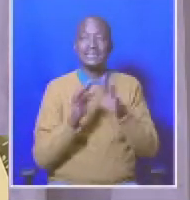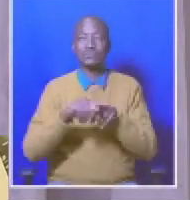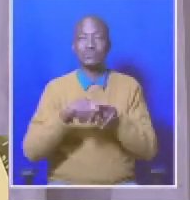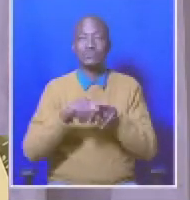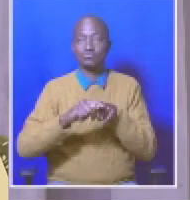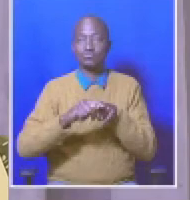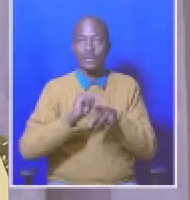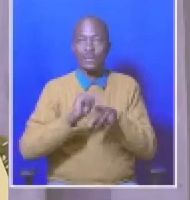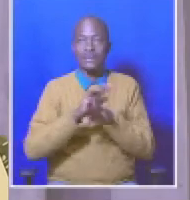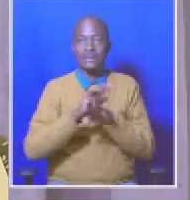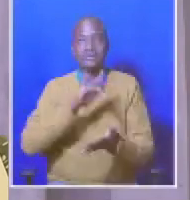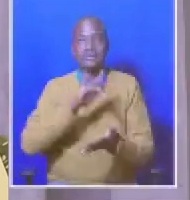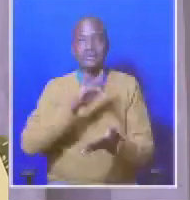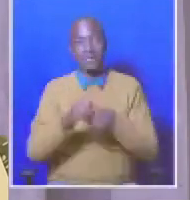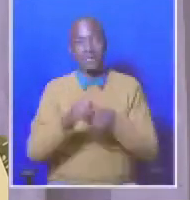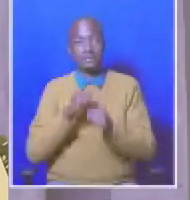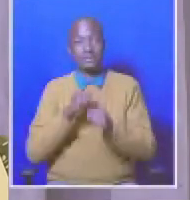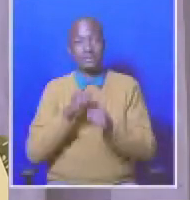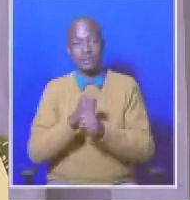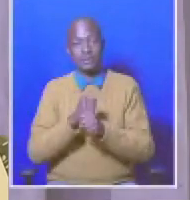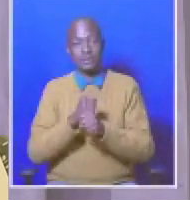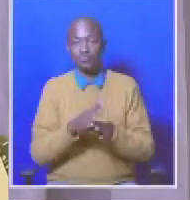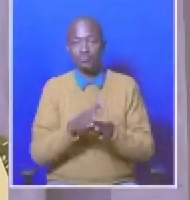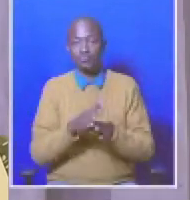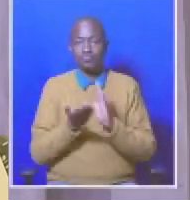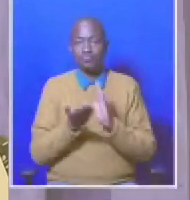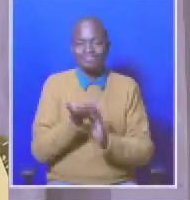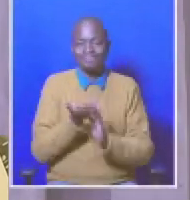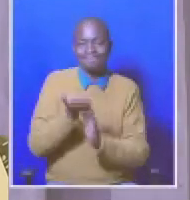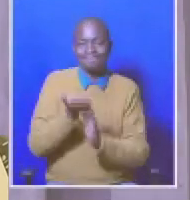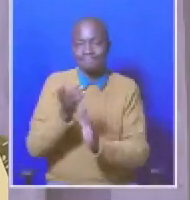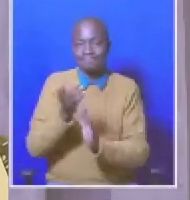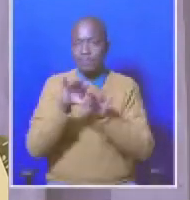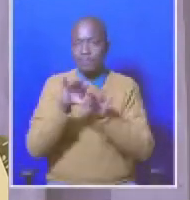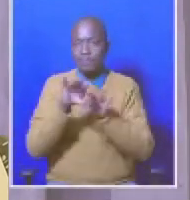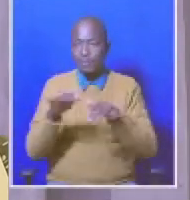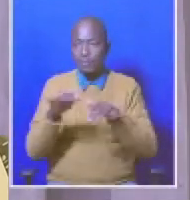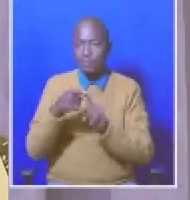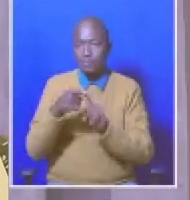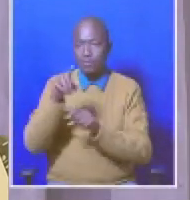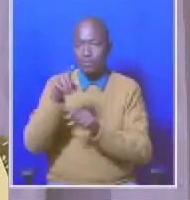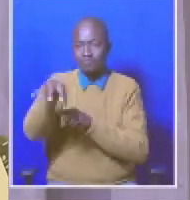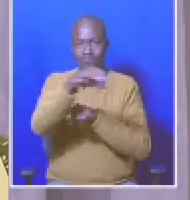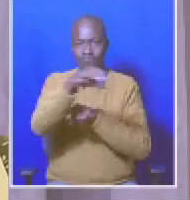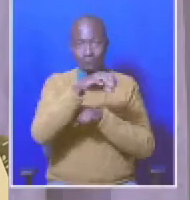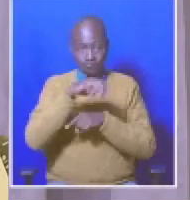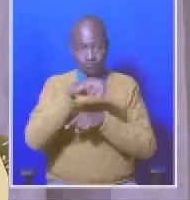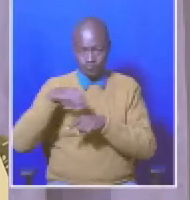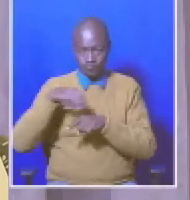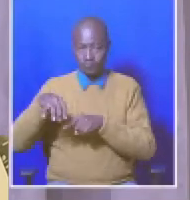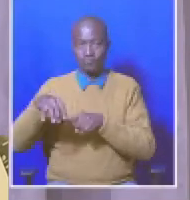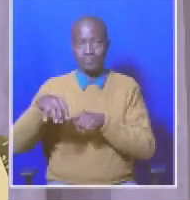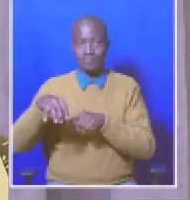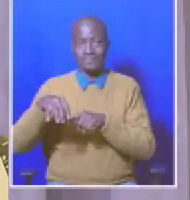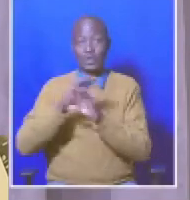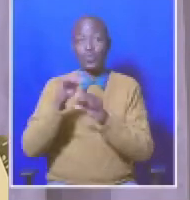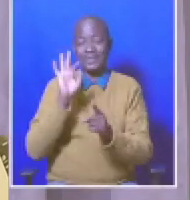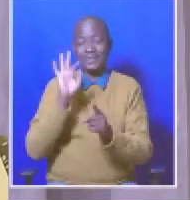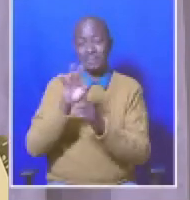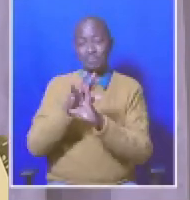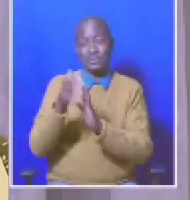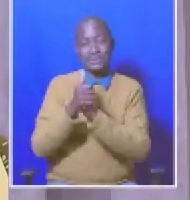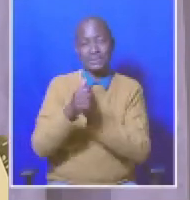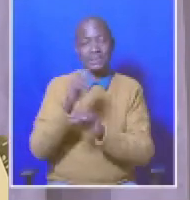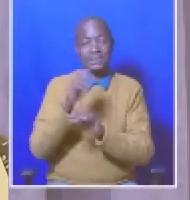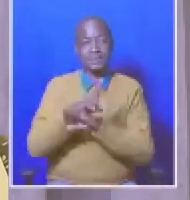year, which equips people from Shongweni and surrounding communities with the critical skills required